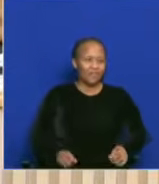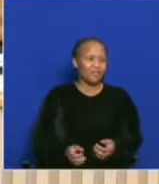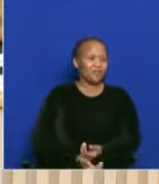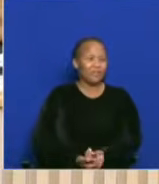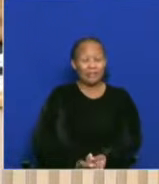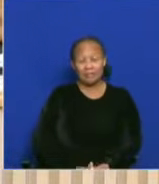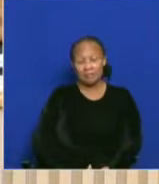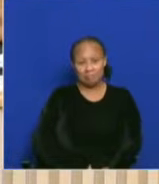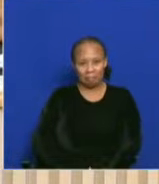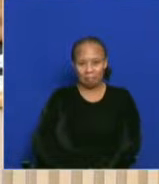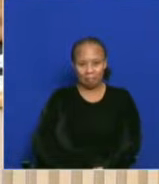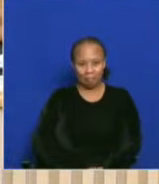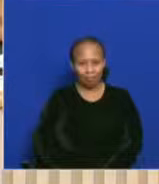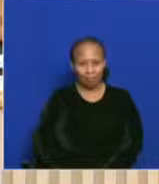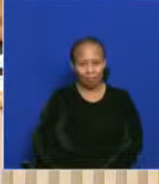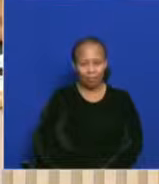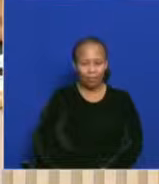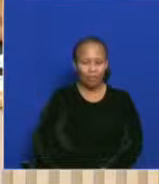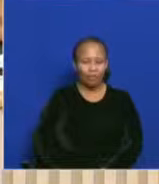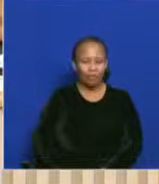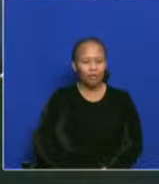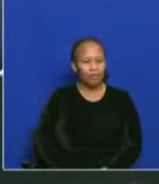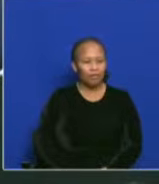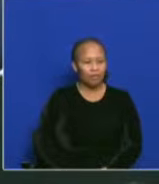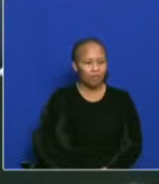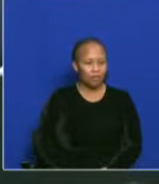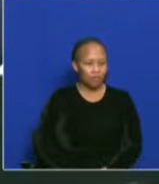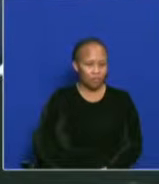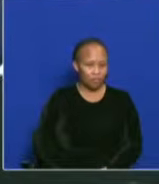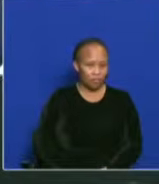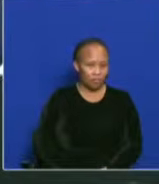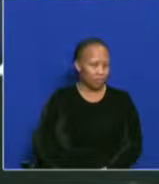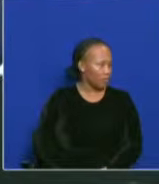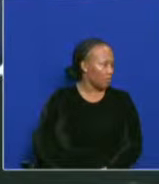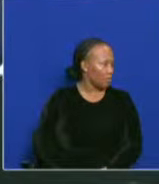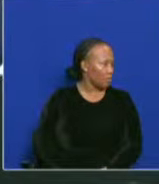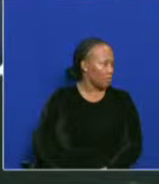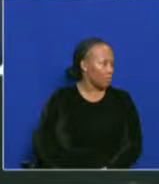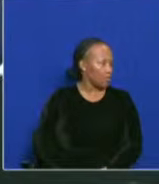May we put away file 2 so long?